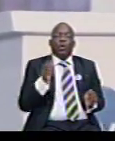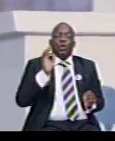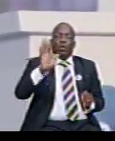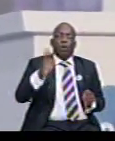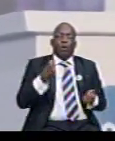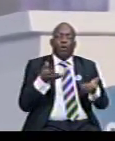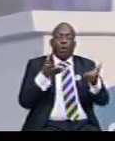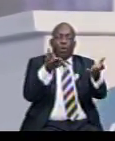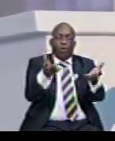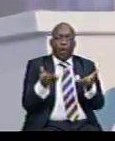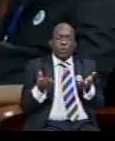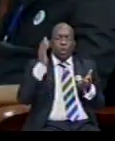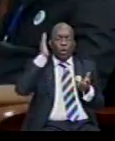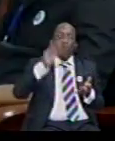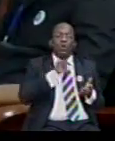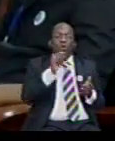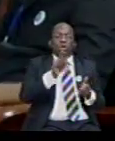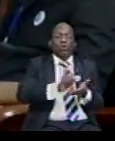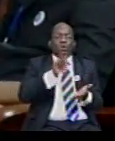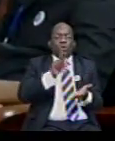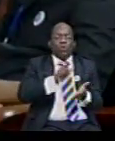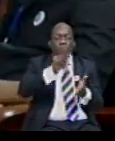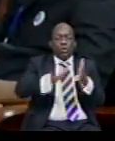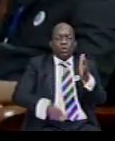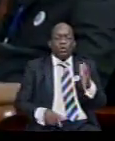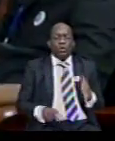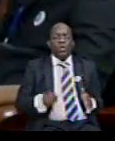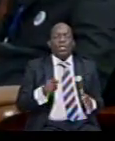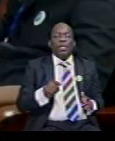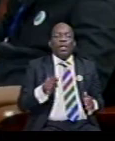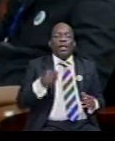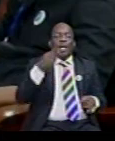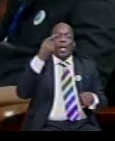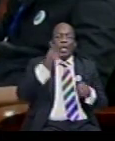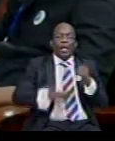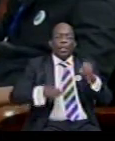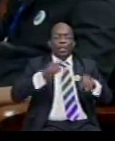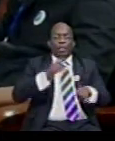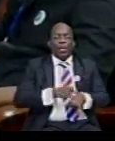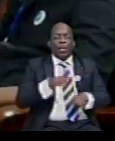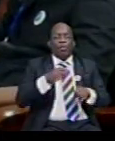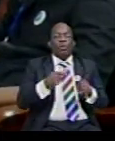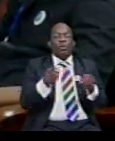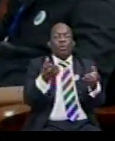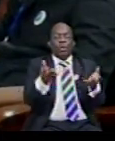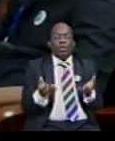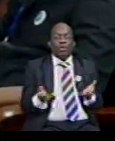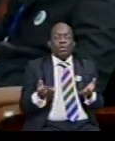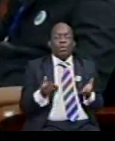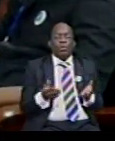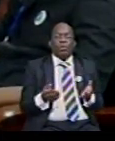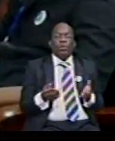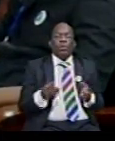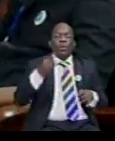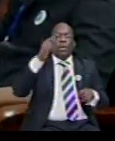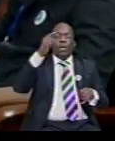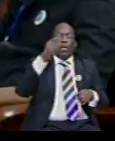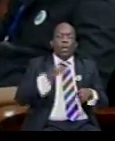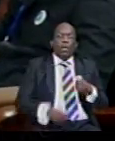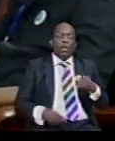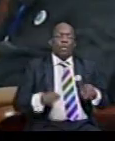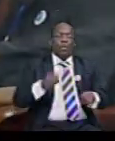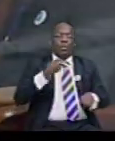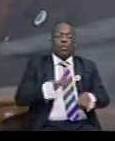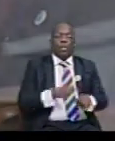not diminish. End time passion, end time fervor,